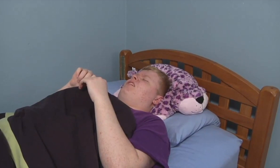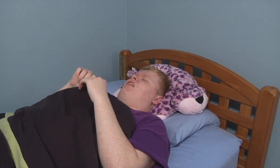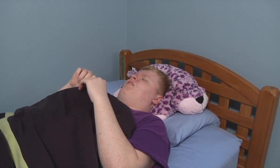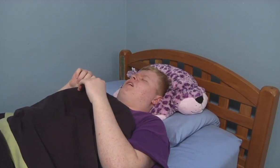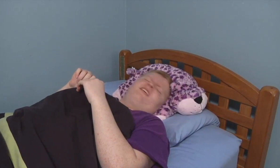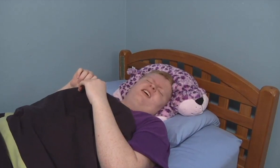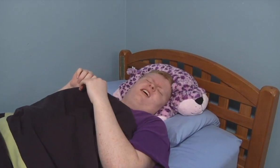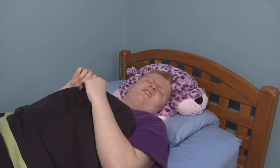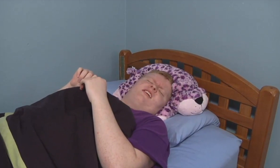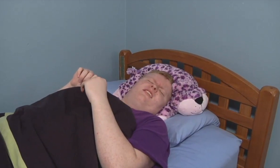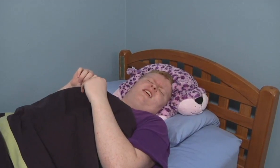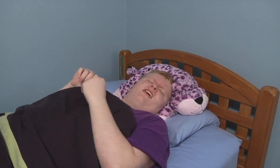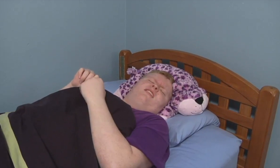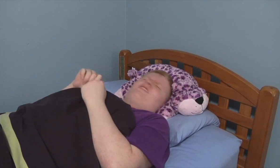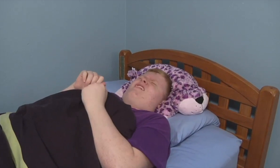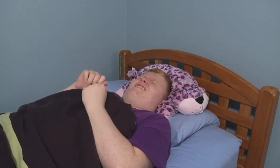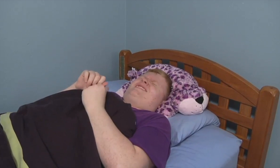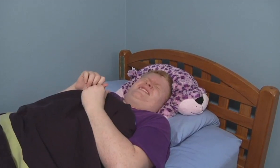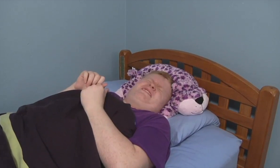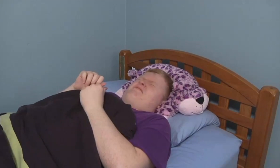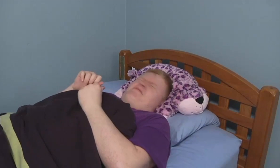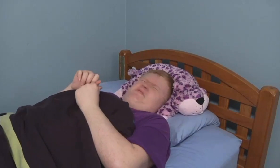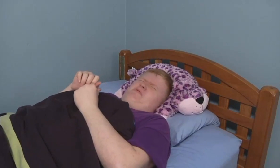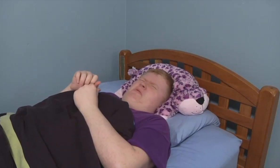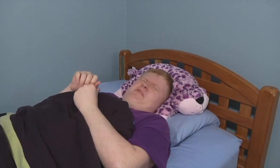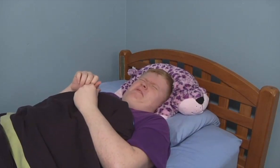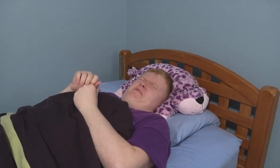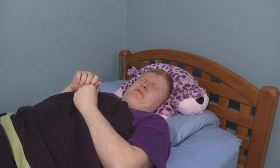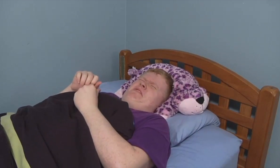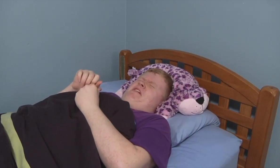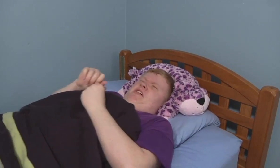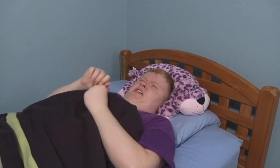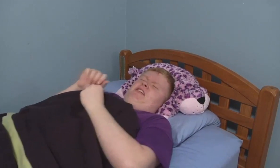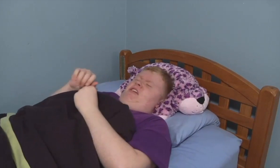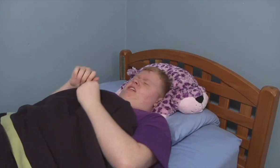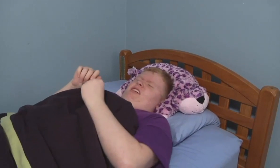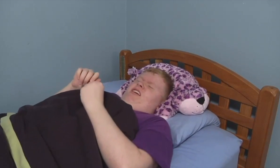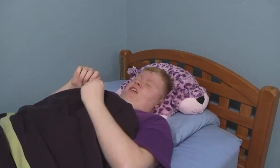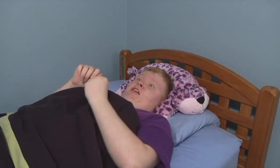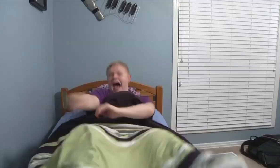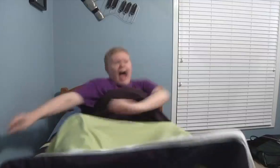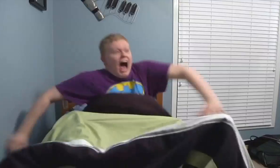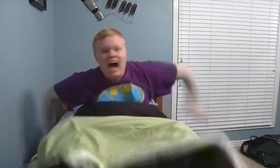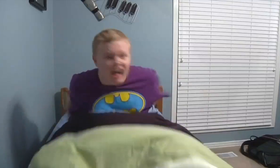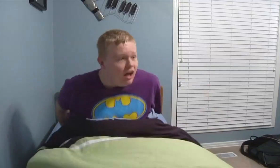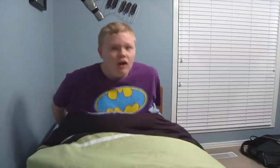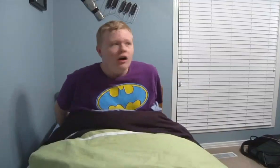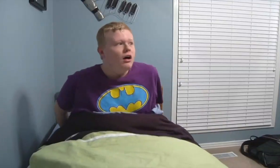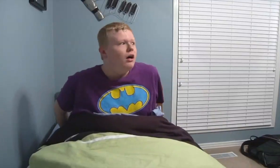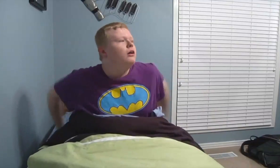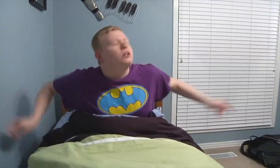I don't want to. Steven, get up. No, Unicorn, no, you. Steven, get up.